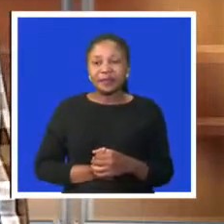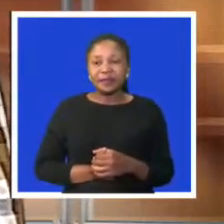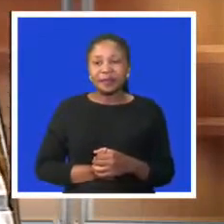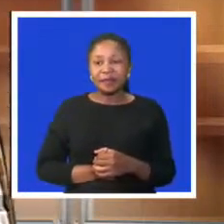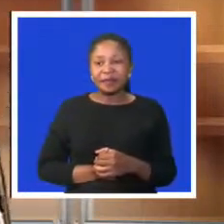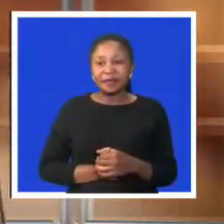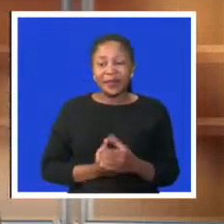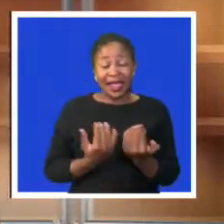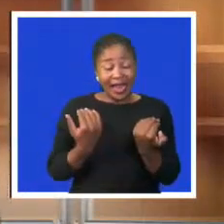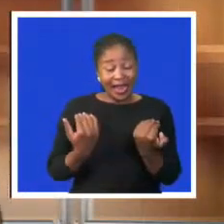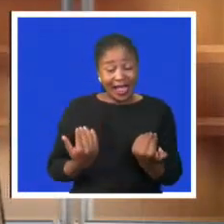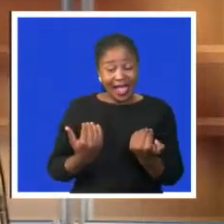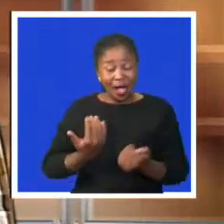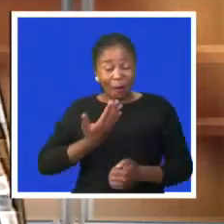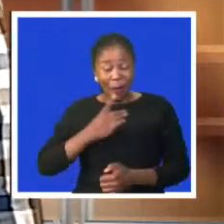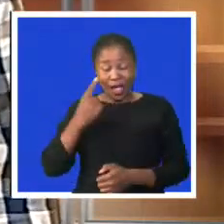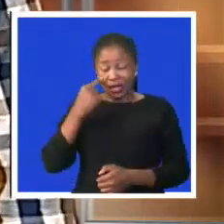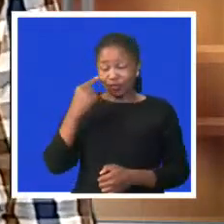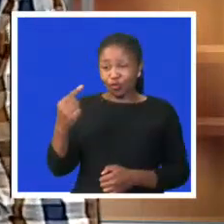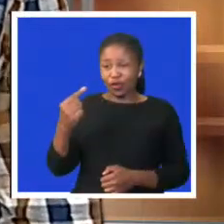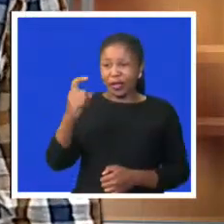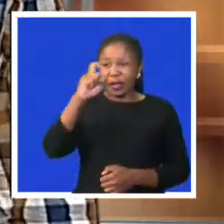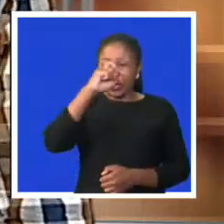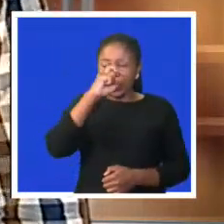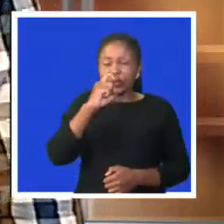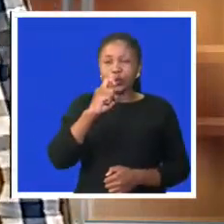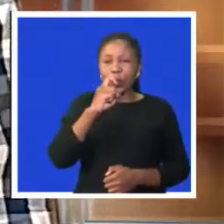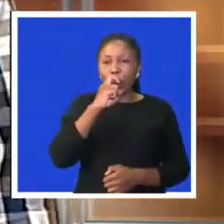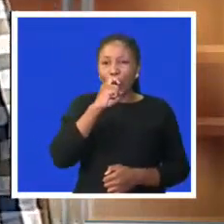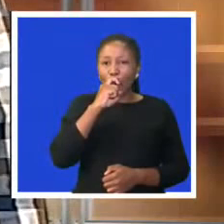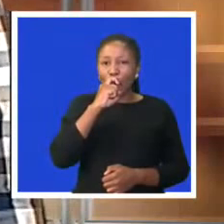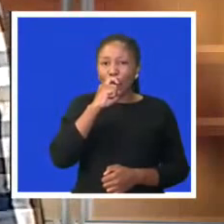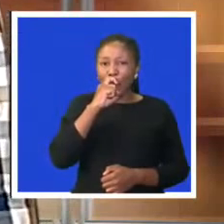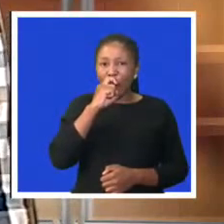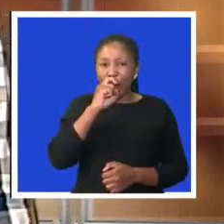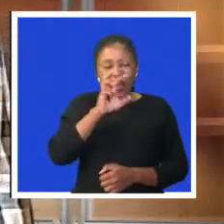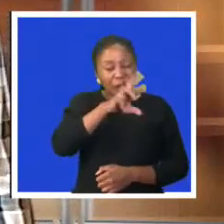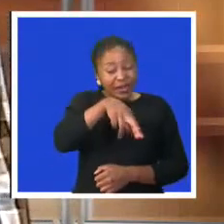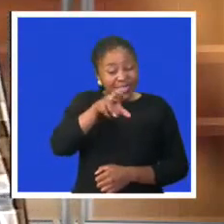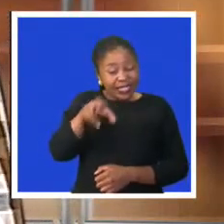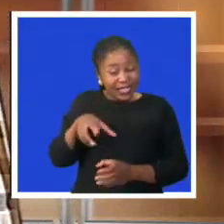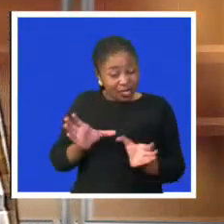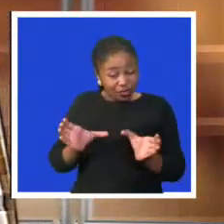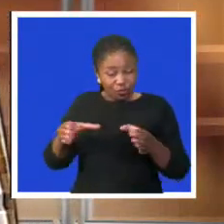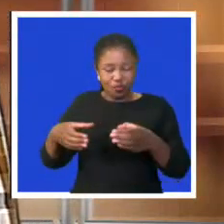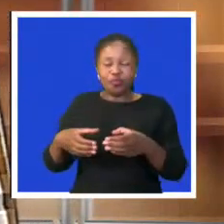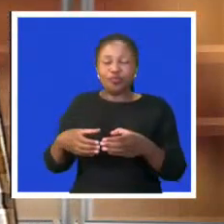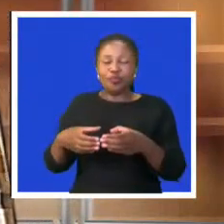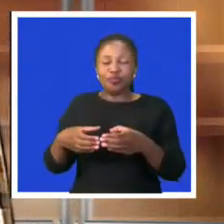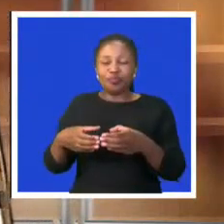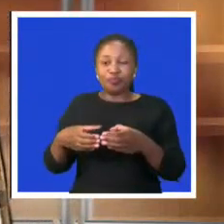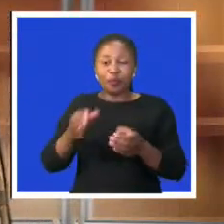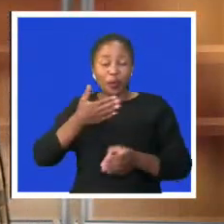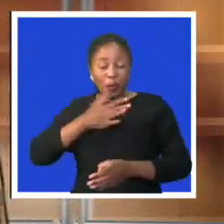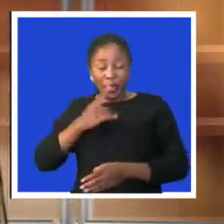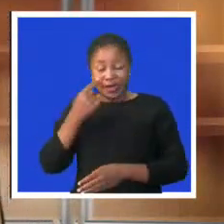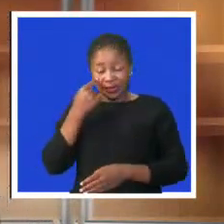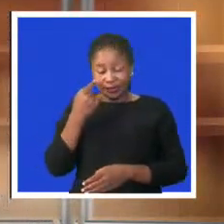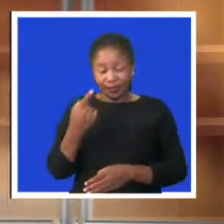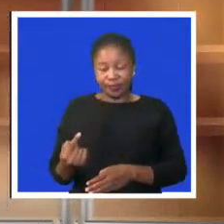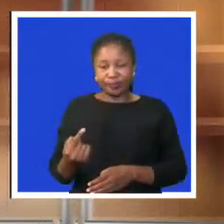Jewish religious groups. The religious groups, dear Lena, not all of them, but